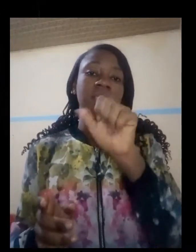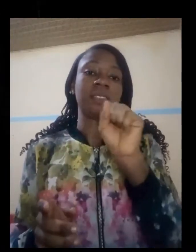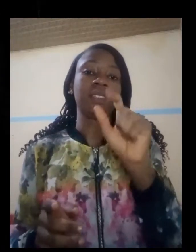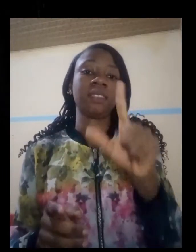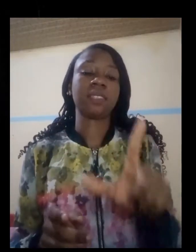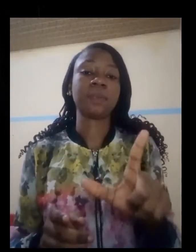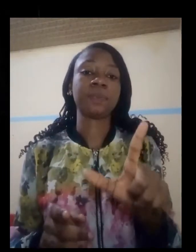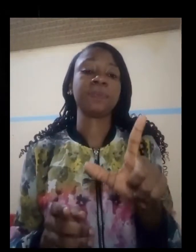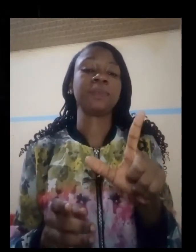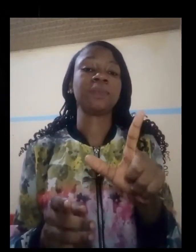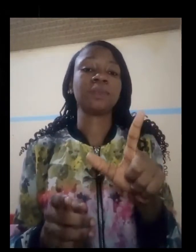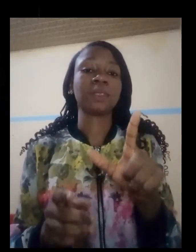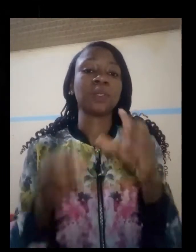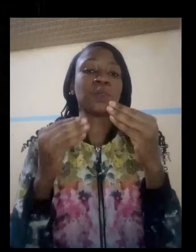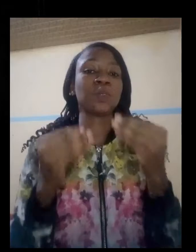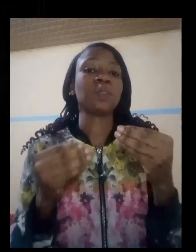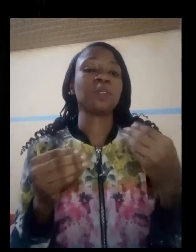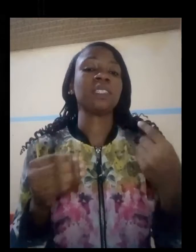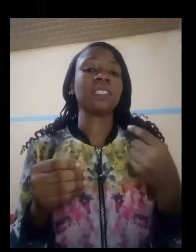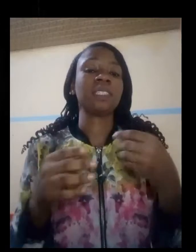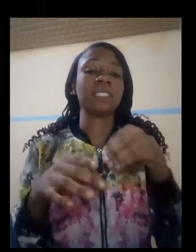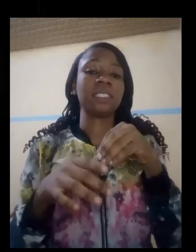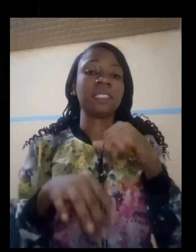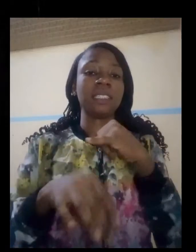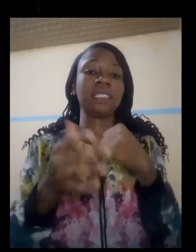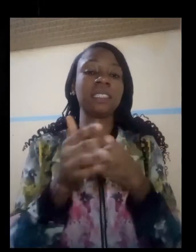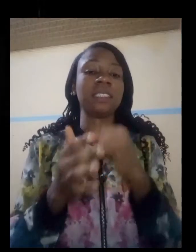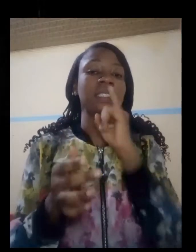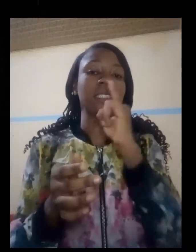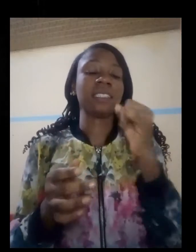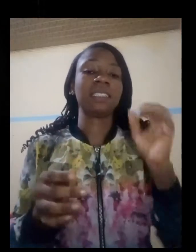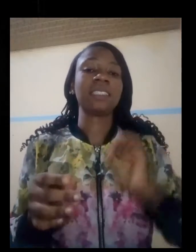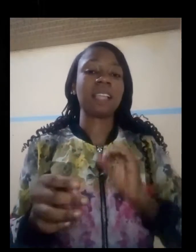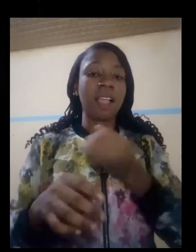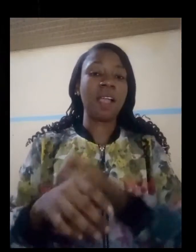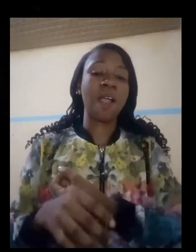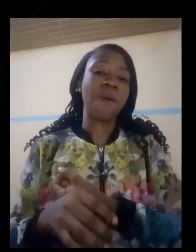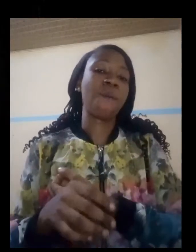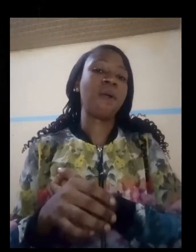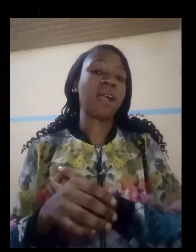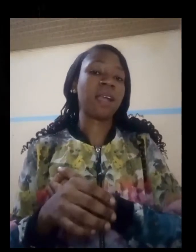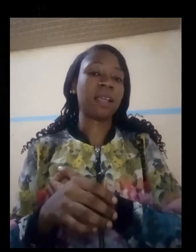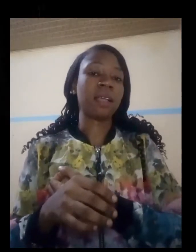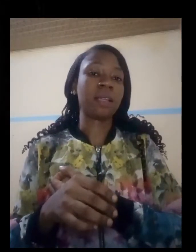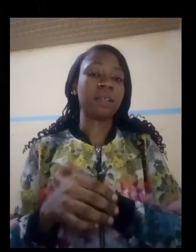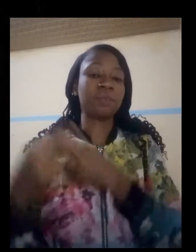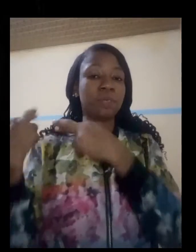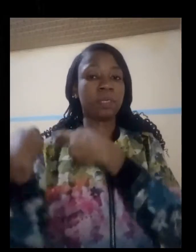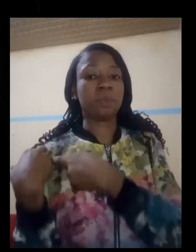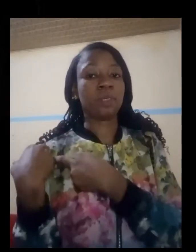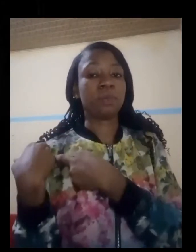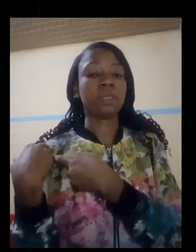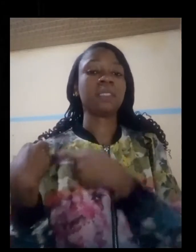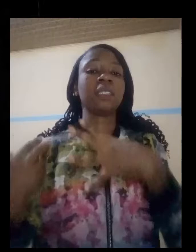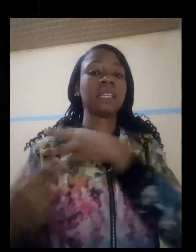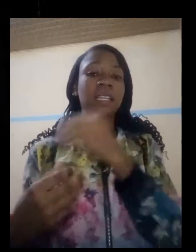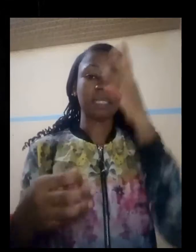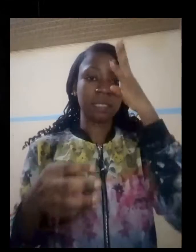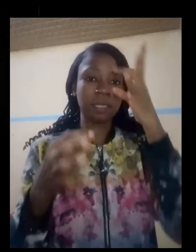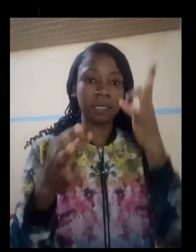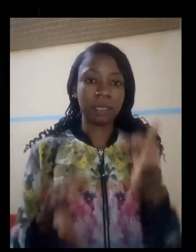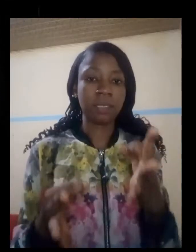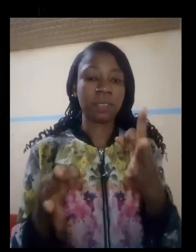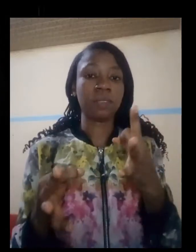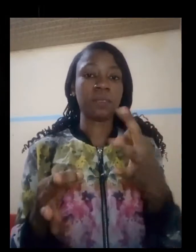crusade, it is our intervention, it is our determination, driven by passion to see